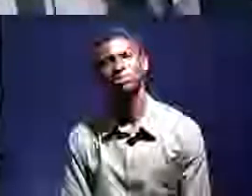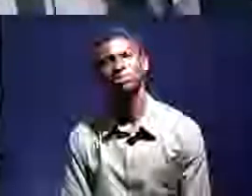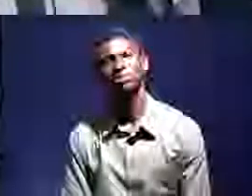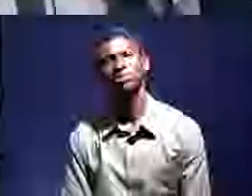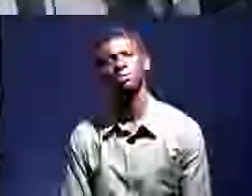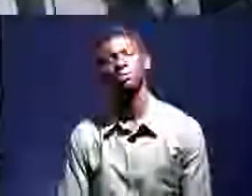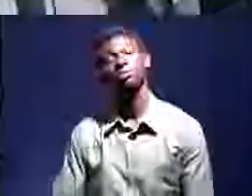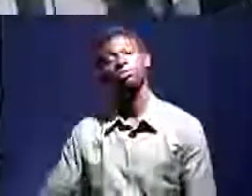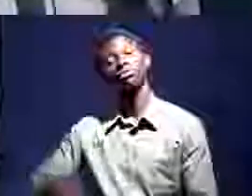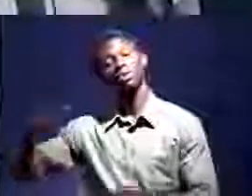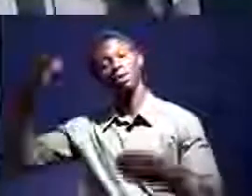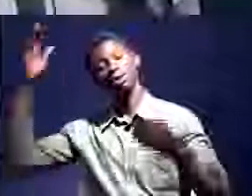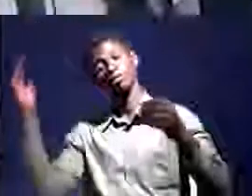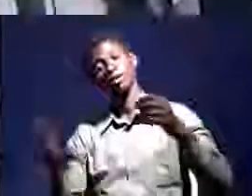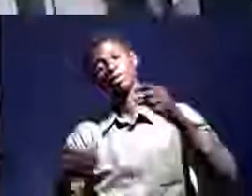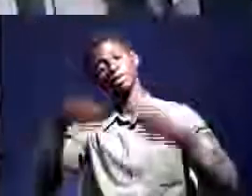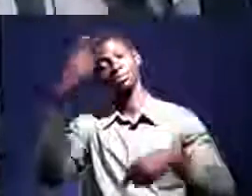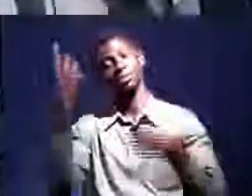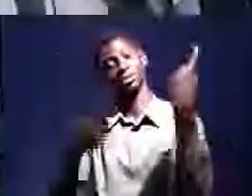Now, these rough men